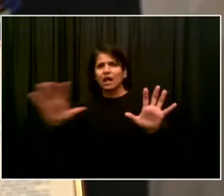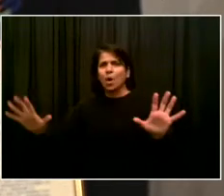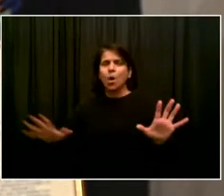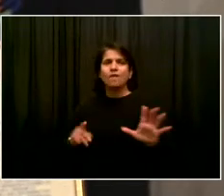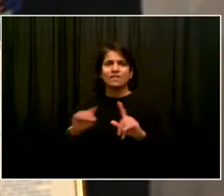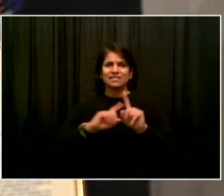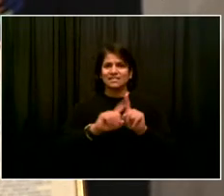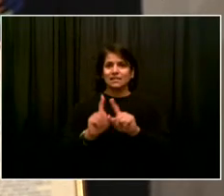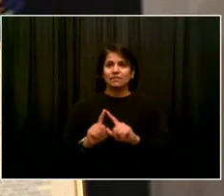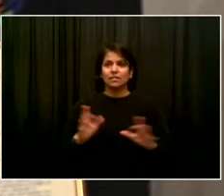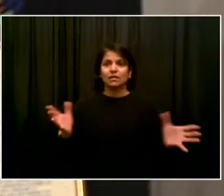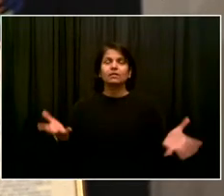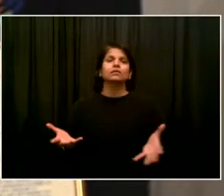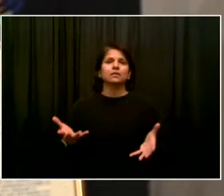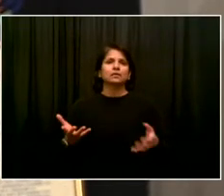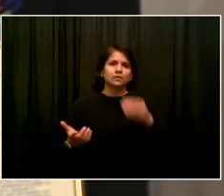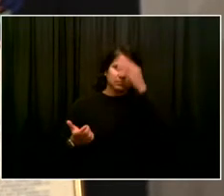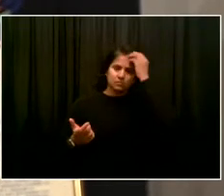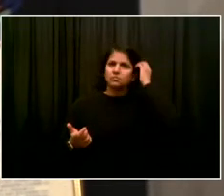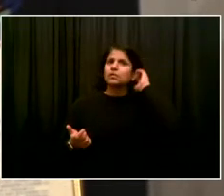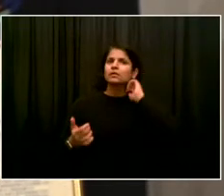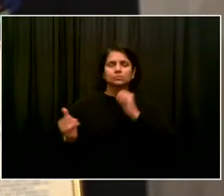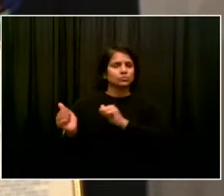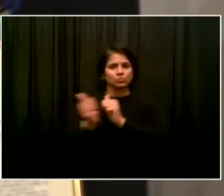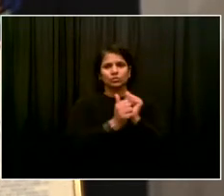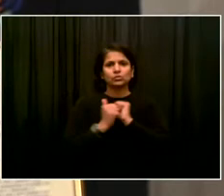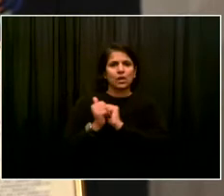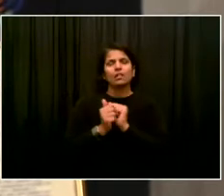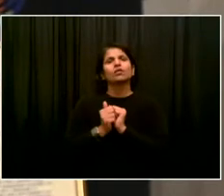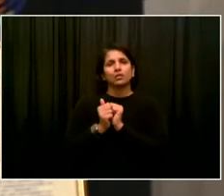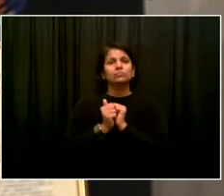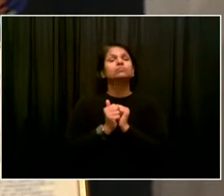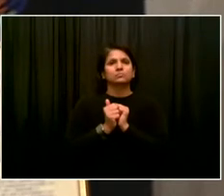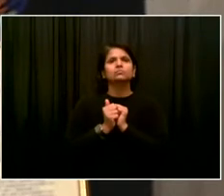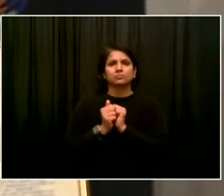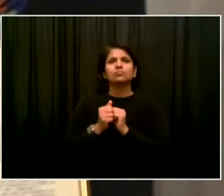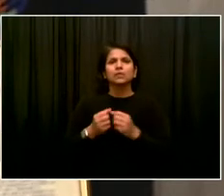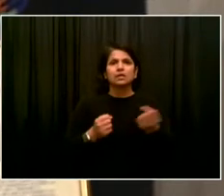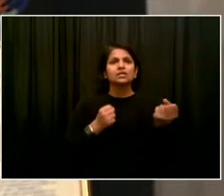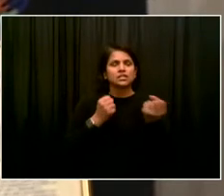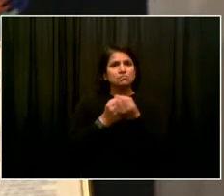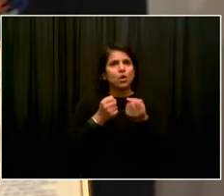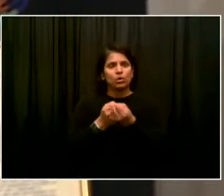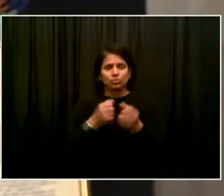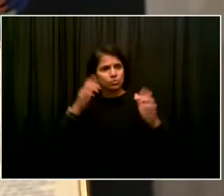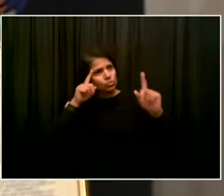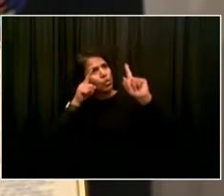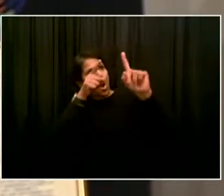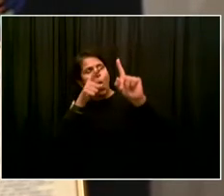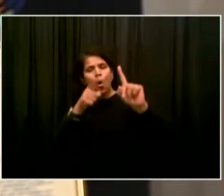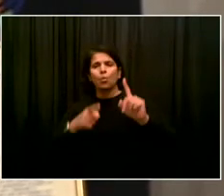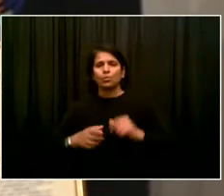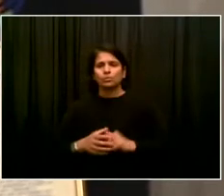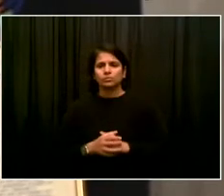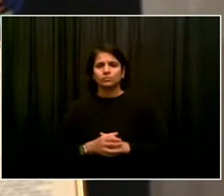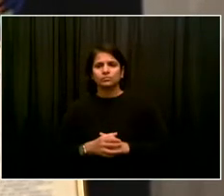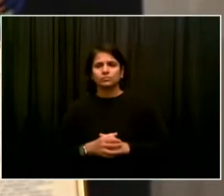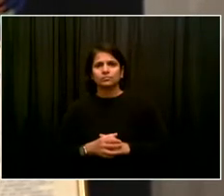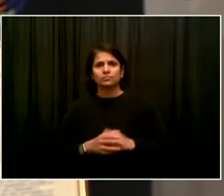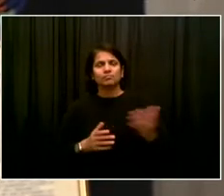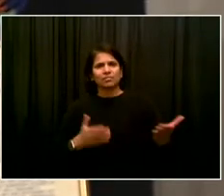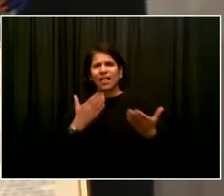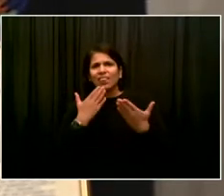want to appreciate you, and we hope that you continue to keep up the good work at keeping this city a safe and a healthier